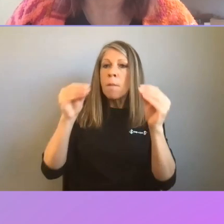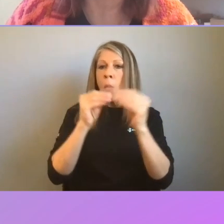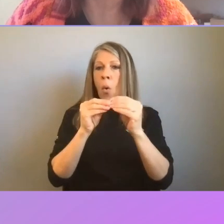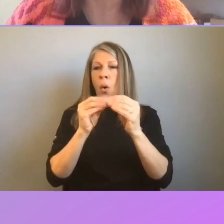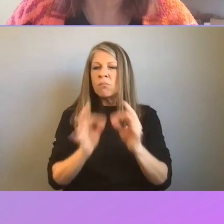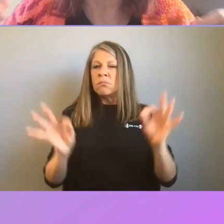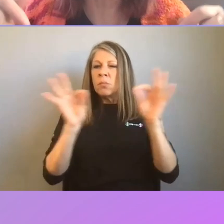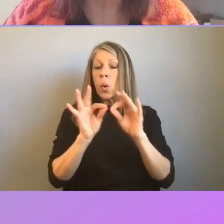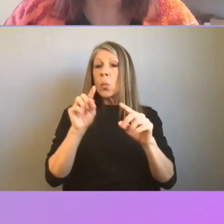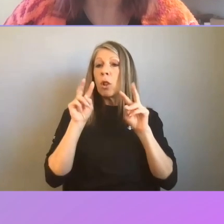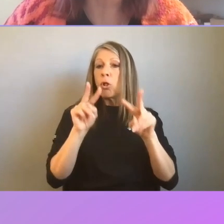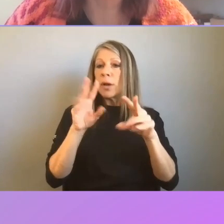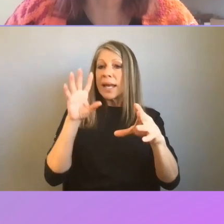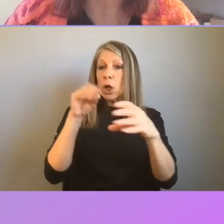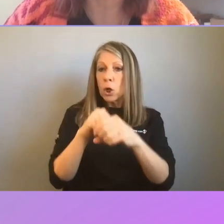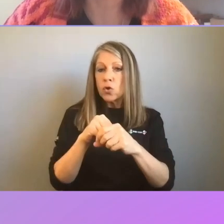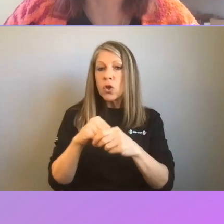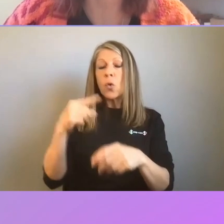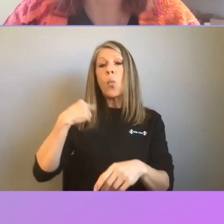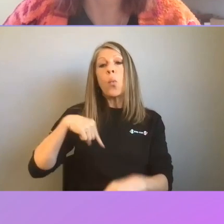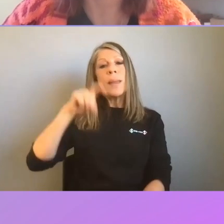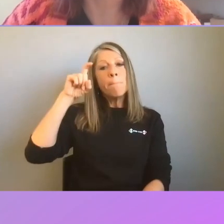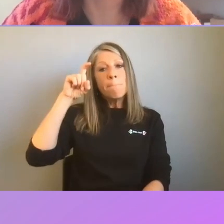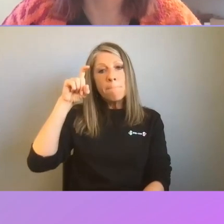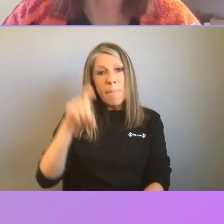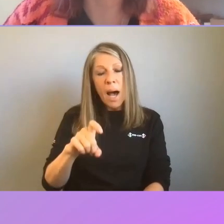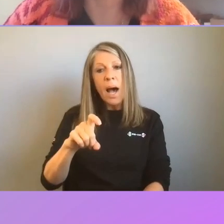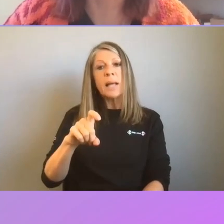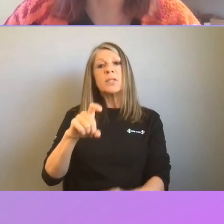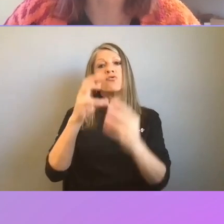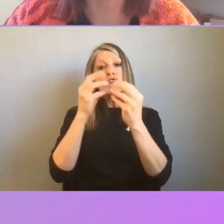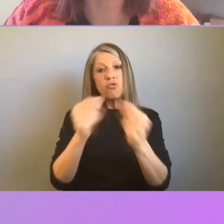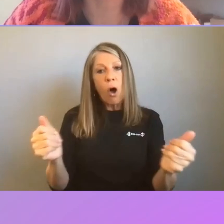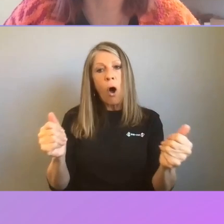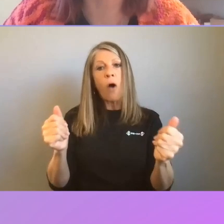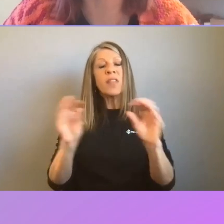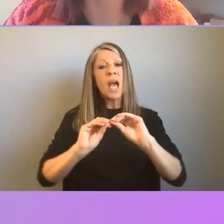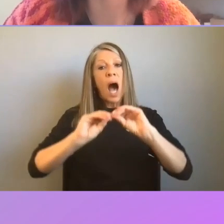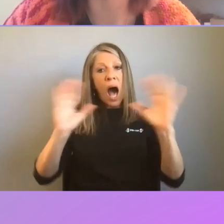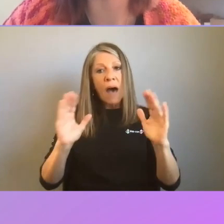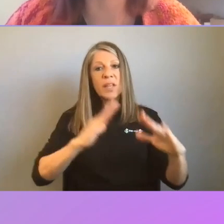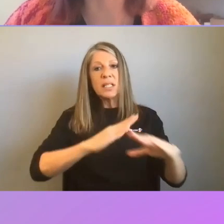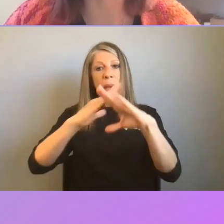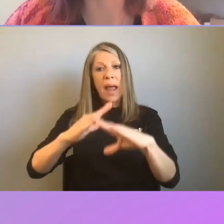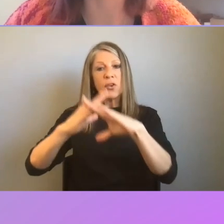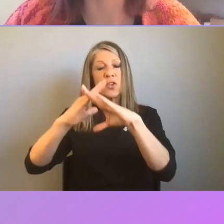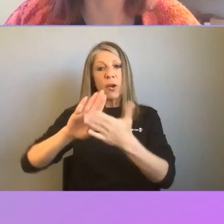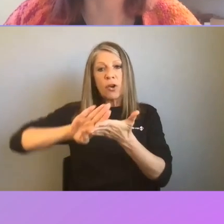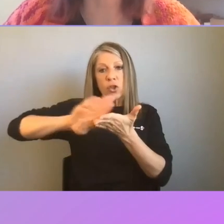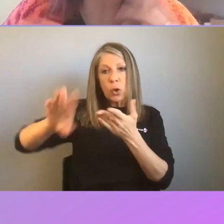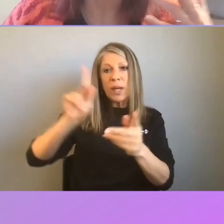look at inclusion, we absolutely must resolve the obvious barriers that are excluding people